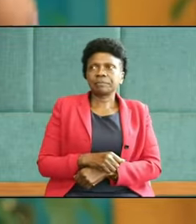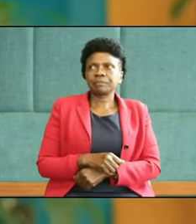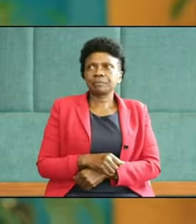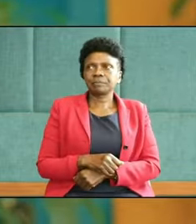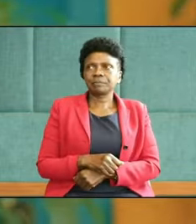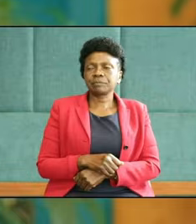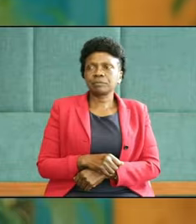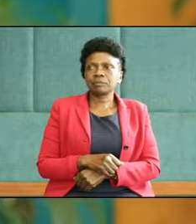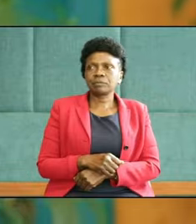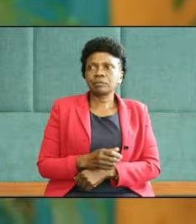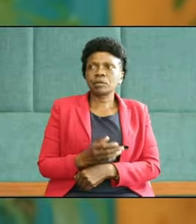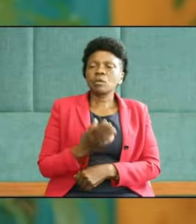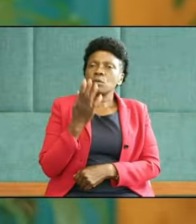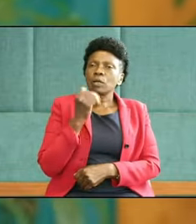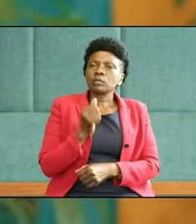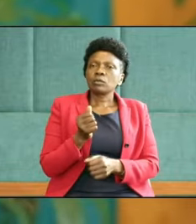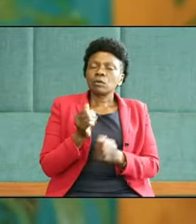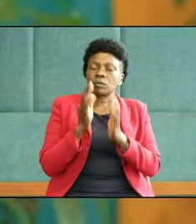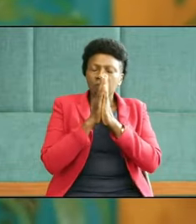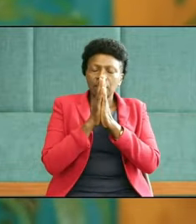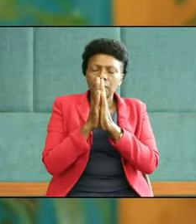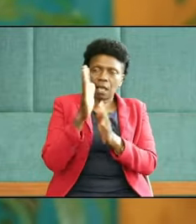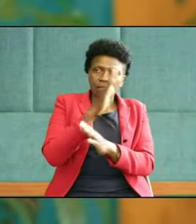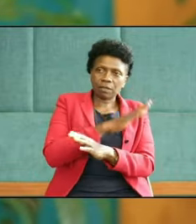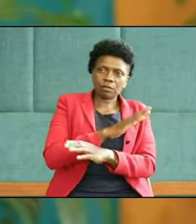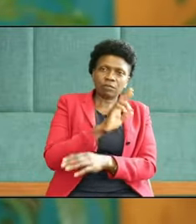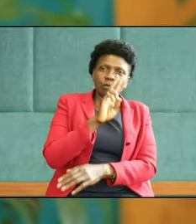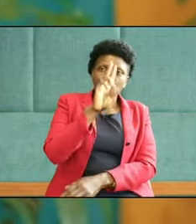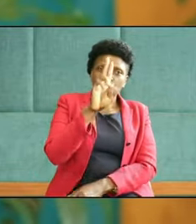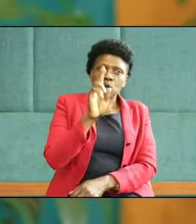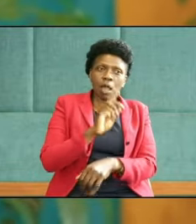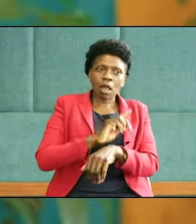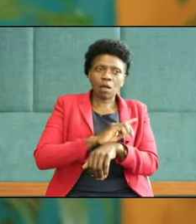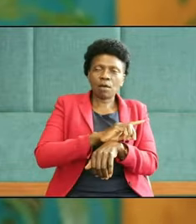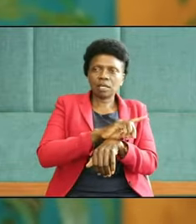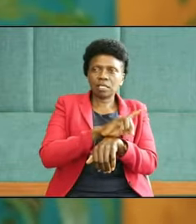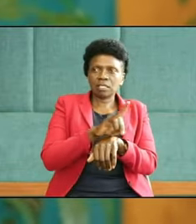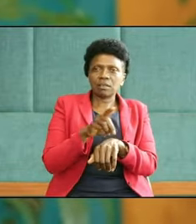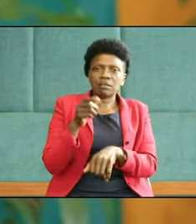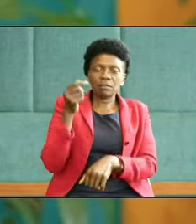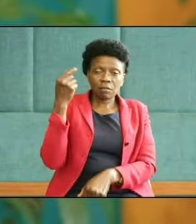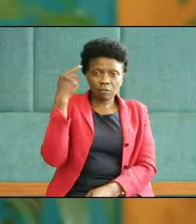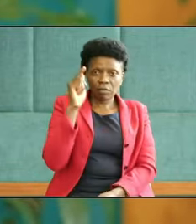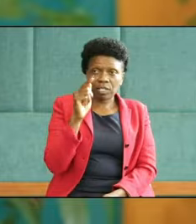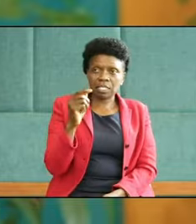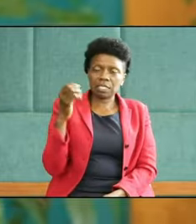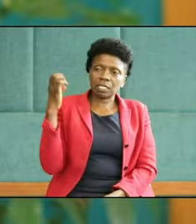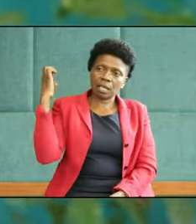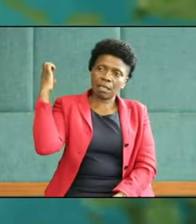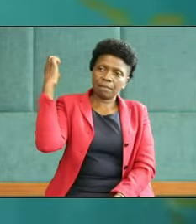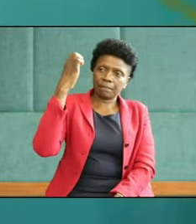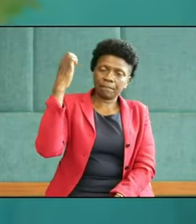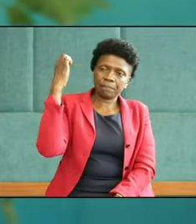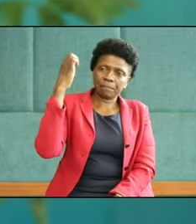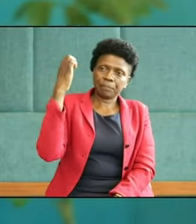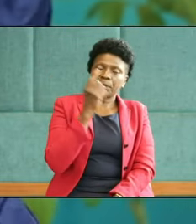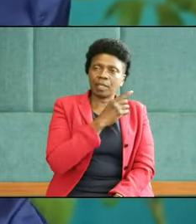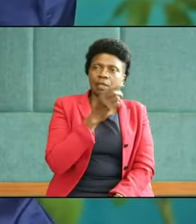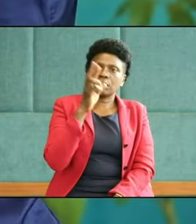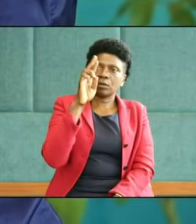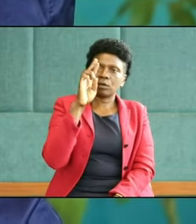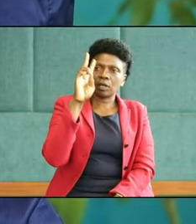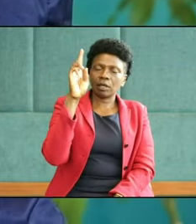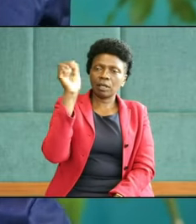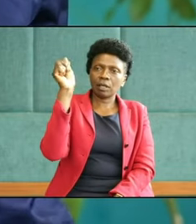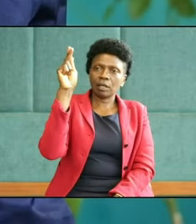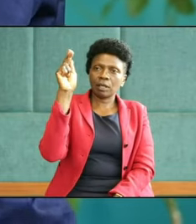go to that mission. You are going to see something we have never seen in a long time. Why? God wants to finish his work. I want us to sing the song. Do you know how to